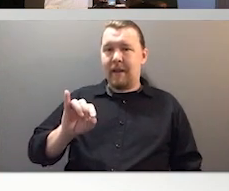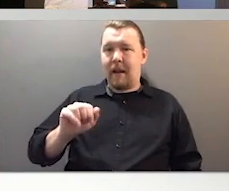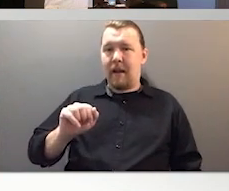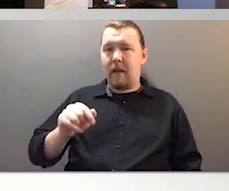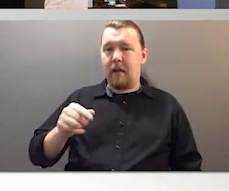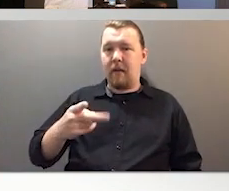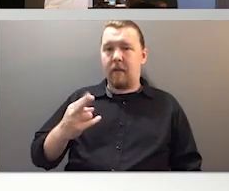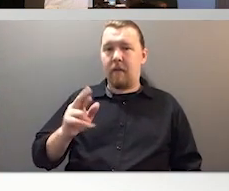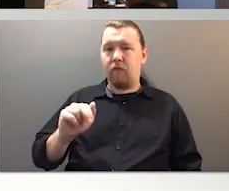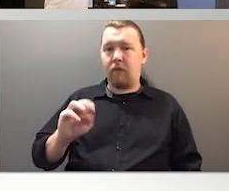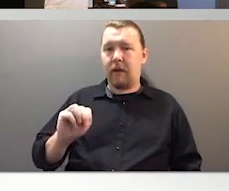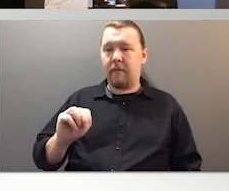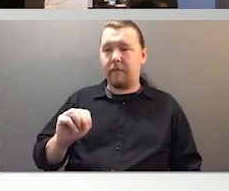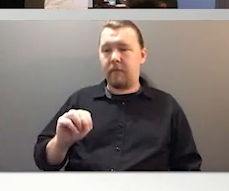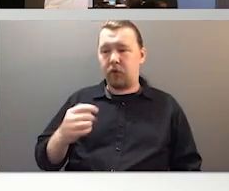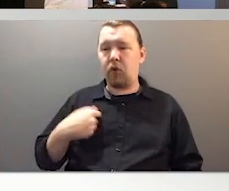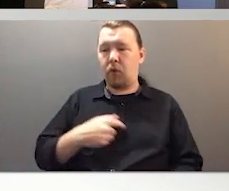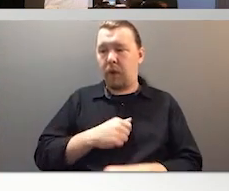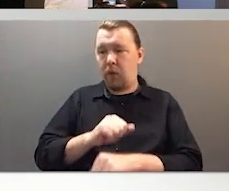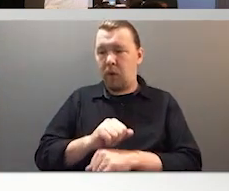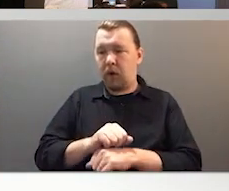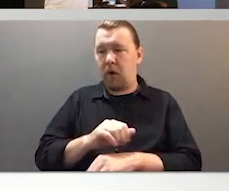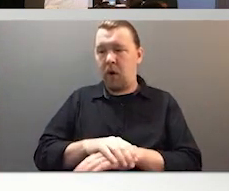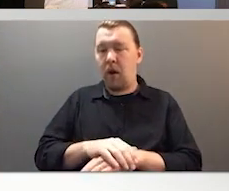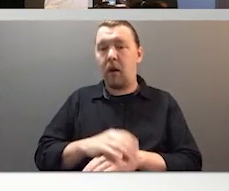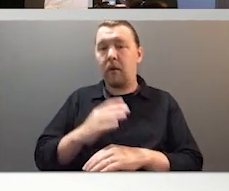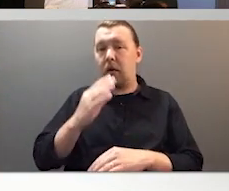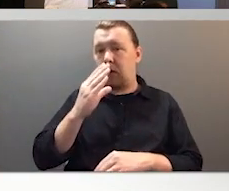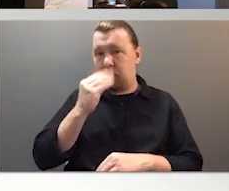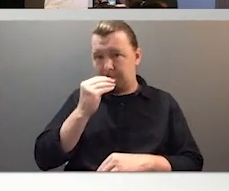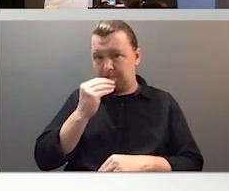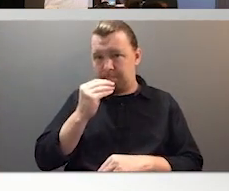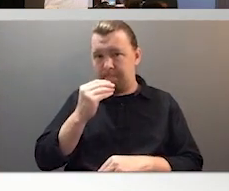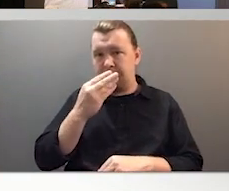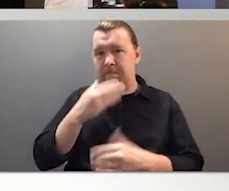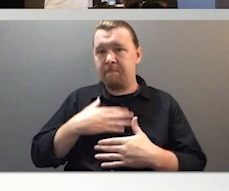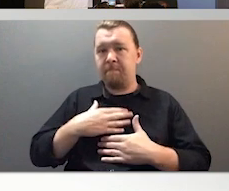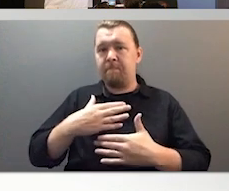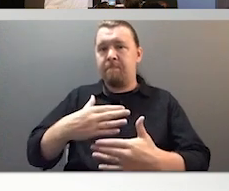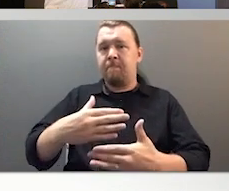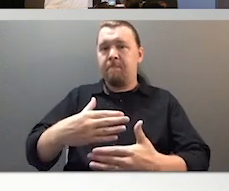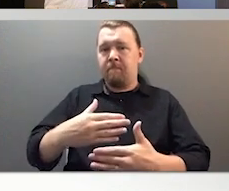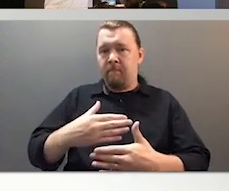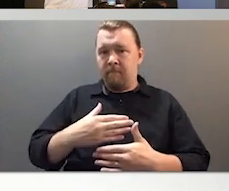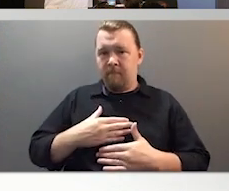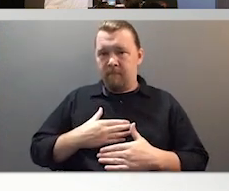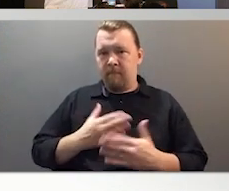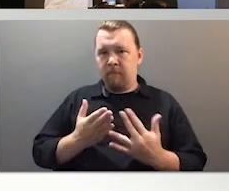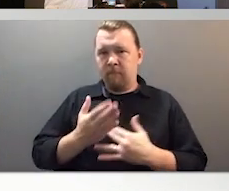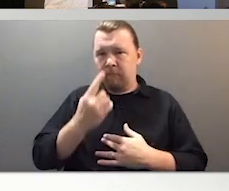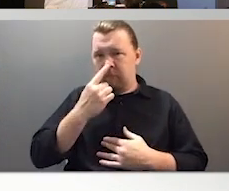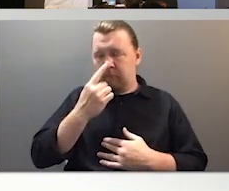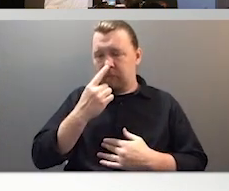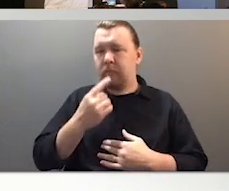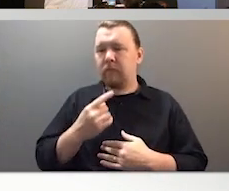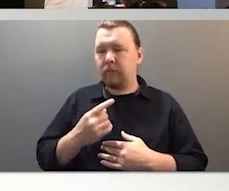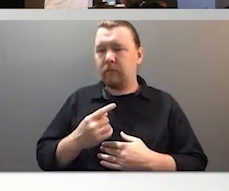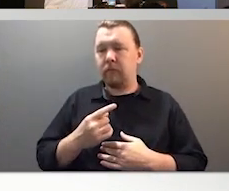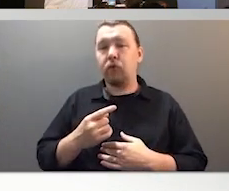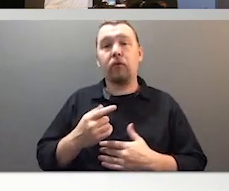working on keeping his mouth closed and breathing. And so being able to increase, so breath helps increase